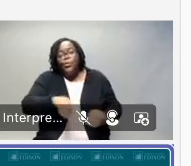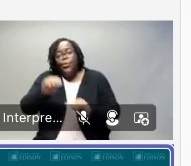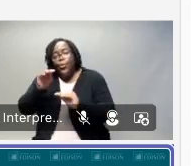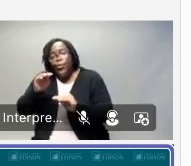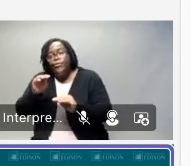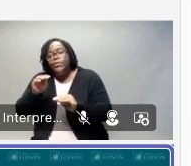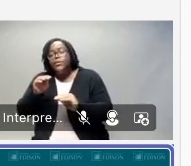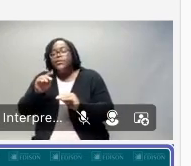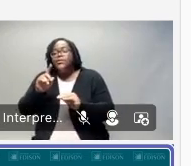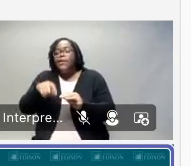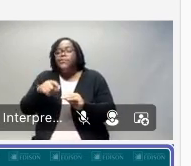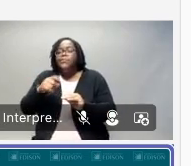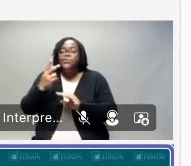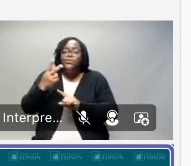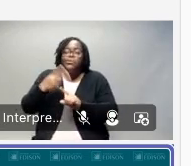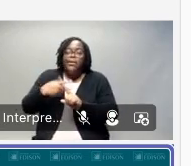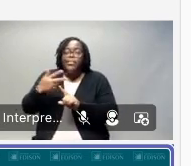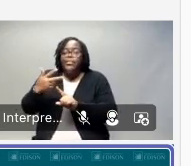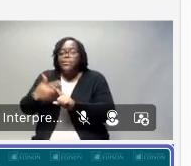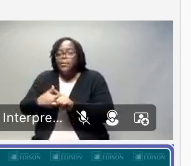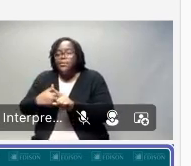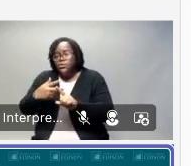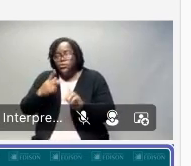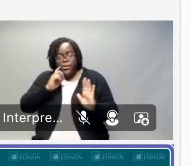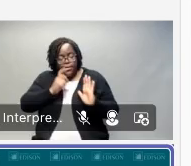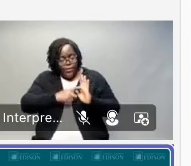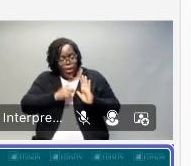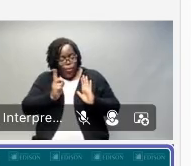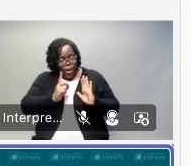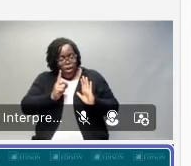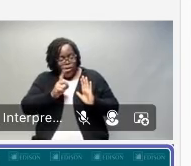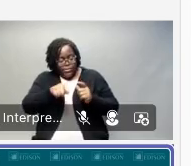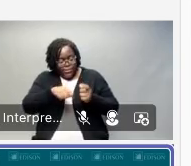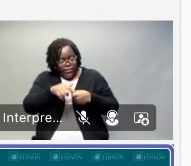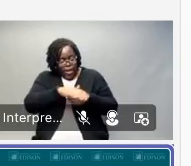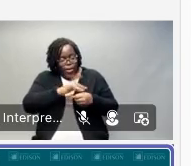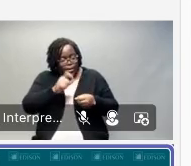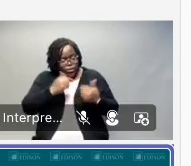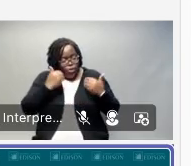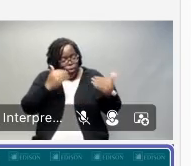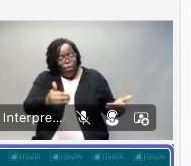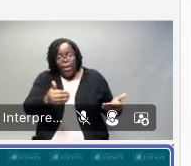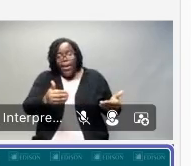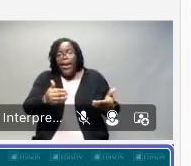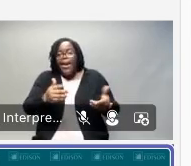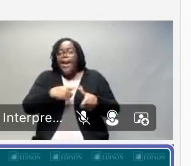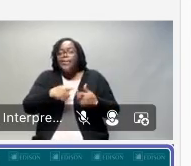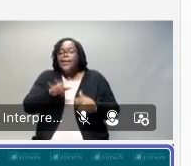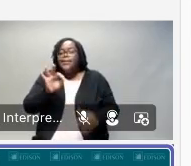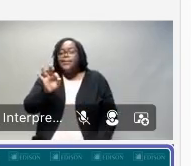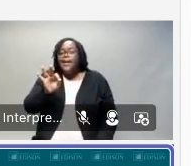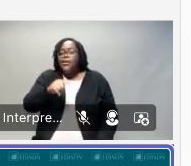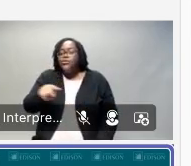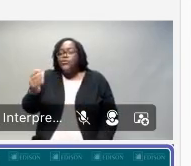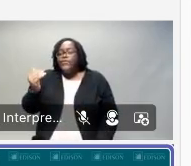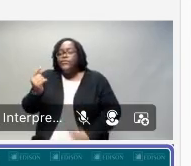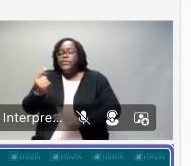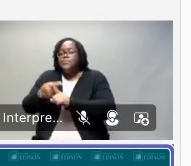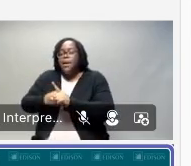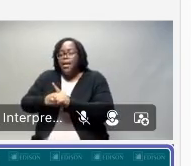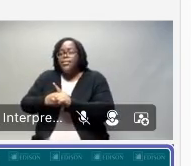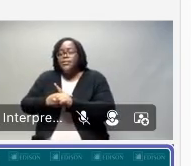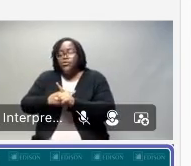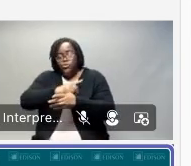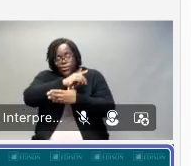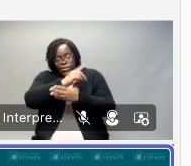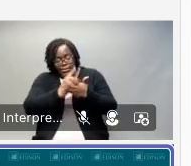2 to 3 months to identify the scope of where we want to underground it. It takes around 9 to 15 months to design